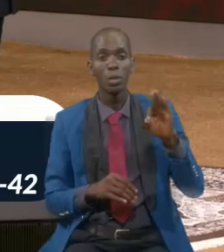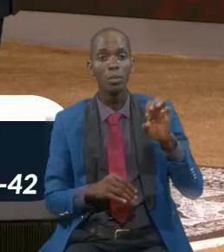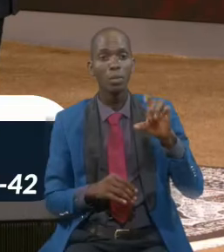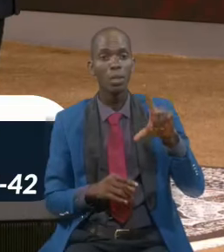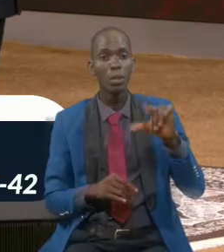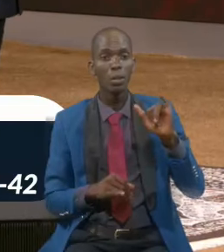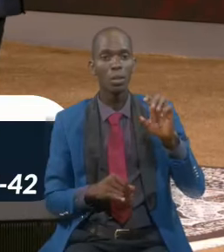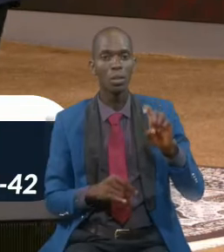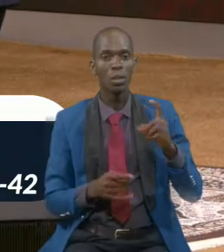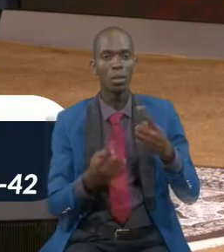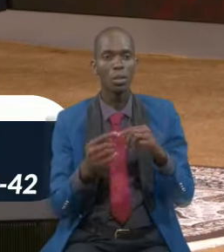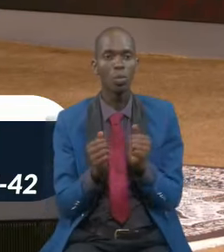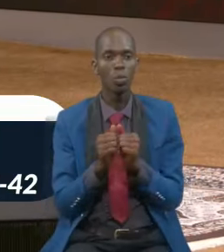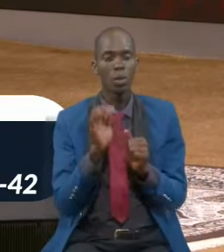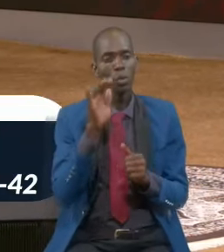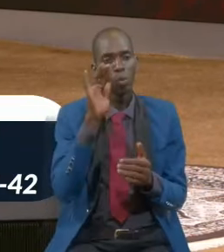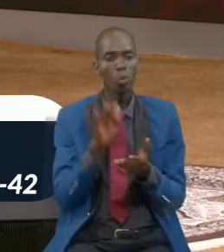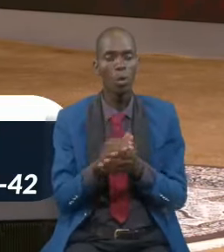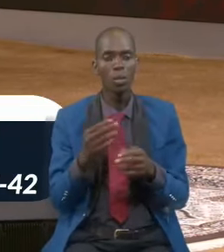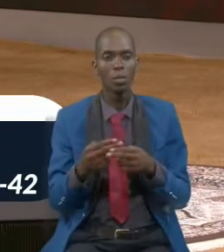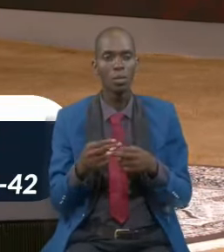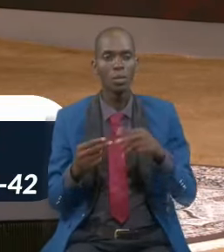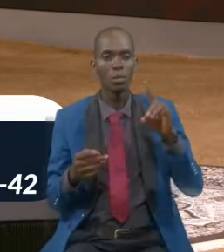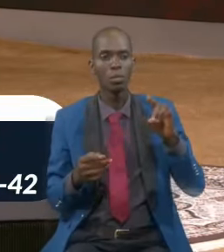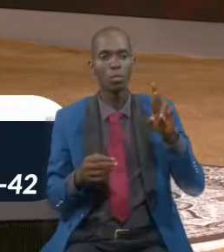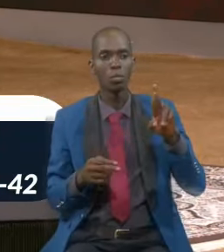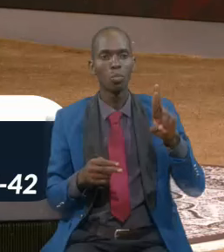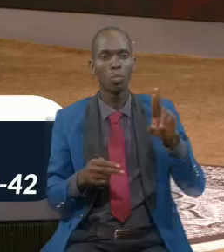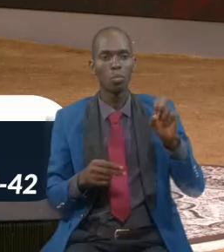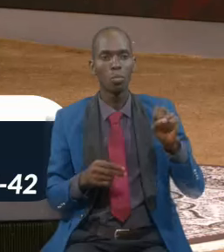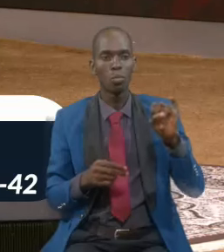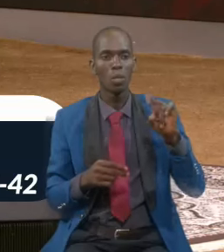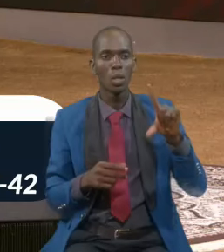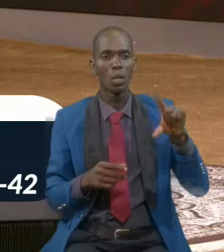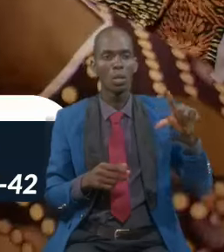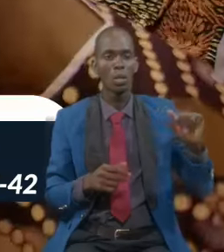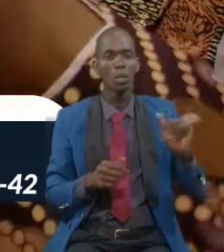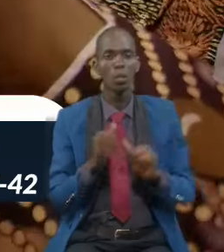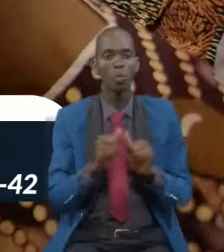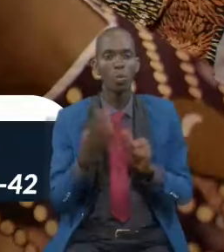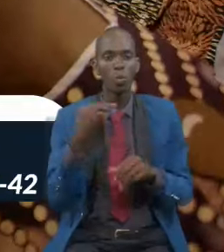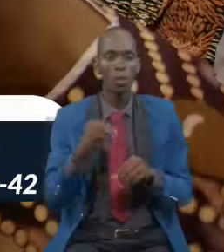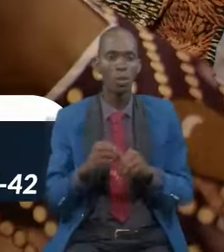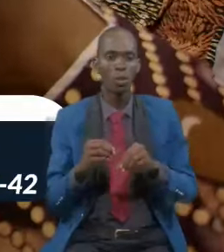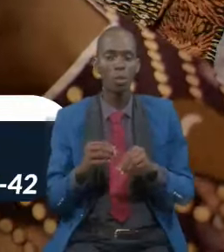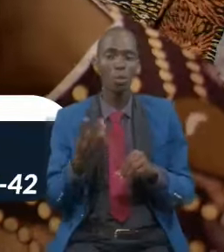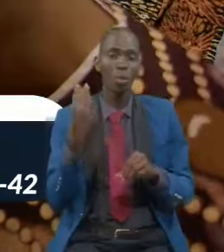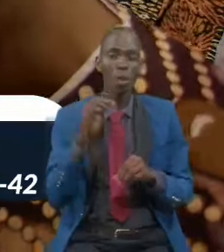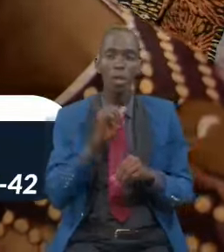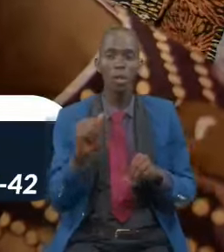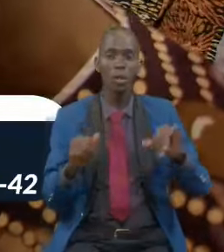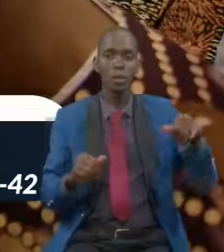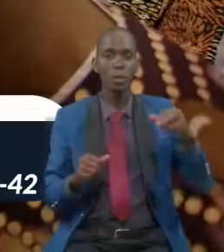wife Drusilla, which was a Jewess, he sent for Paul and